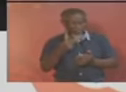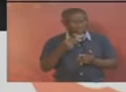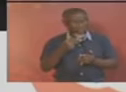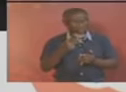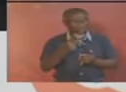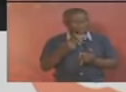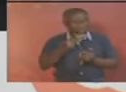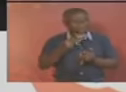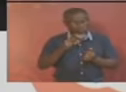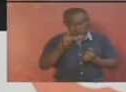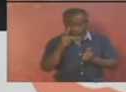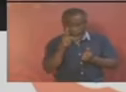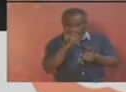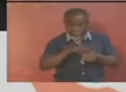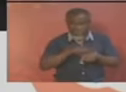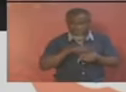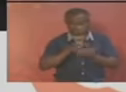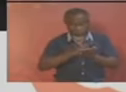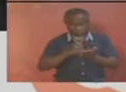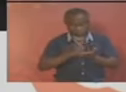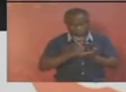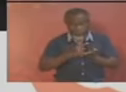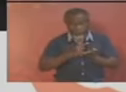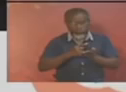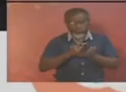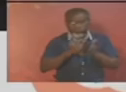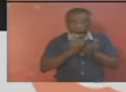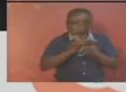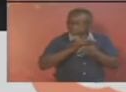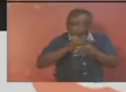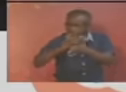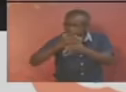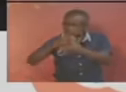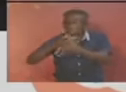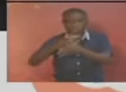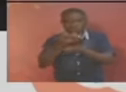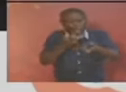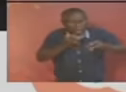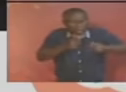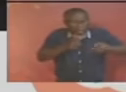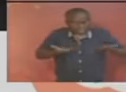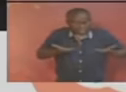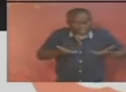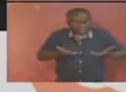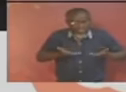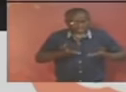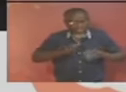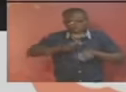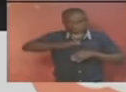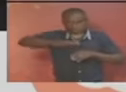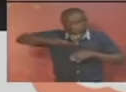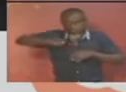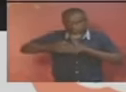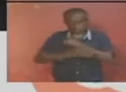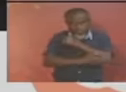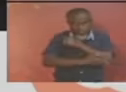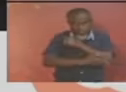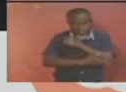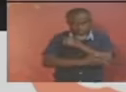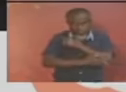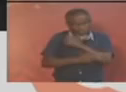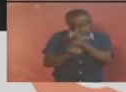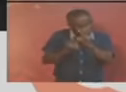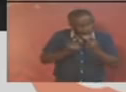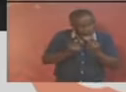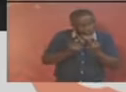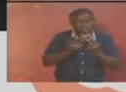you a good idea what's happening in our countries, our numbers, our rates, our types of transmission. So I urge you to go onto our website and